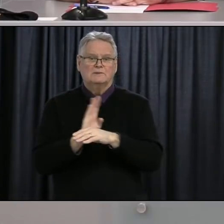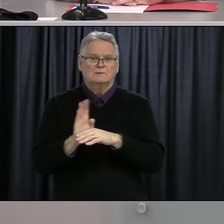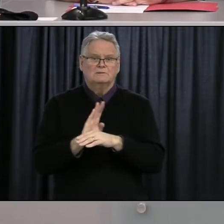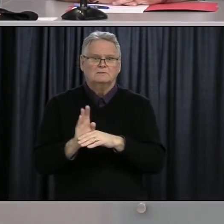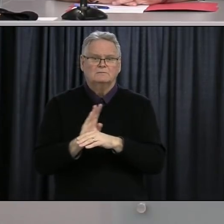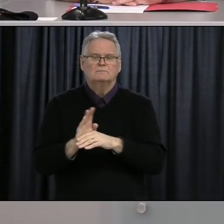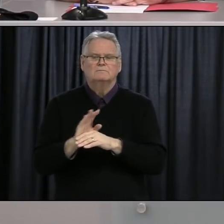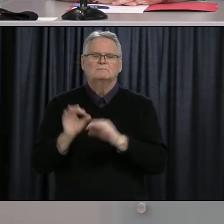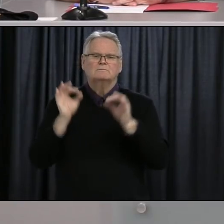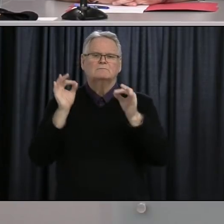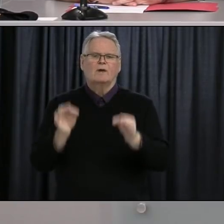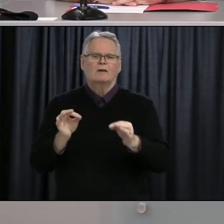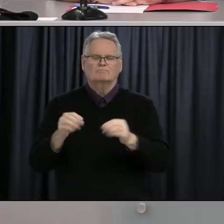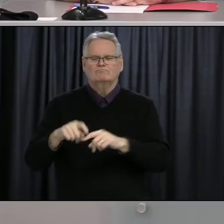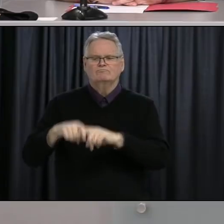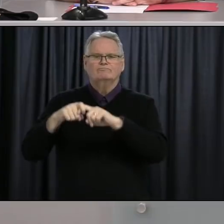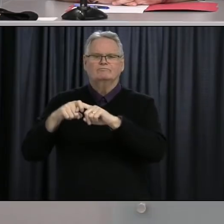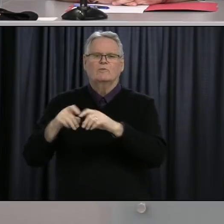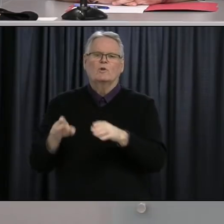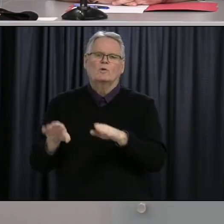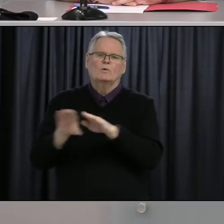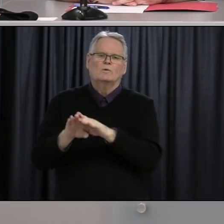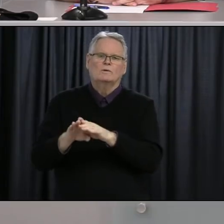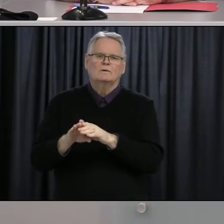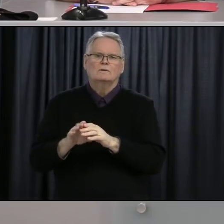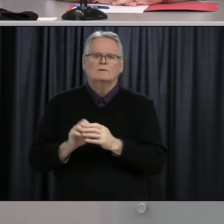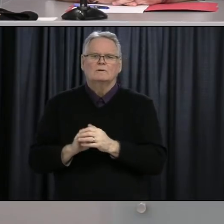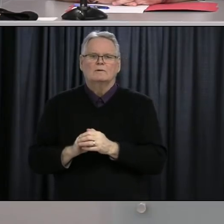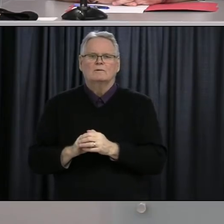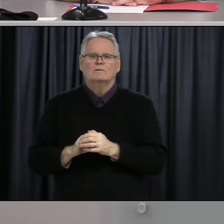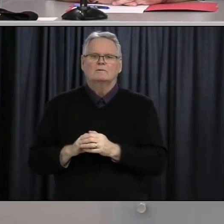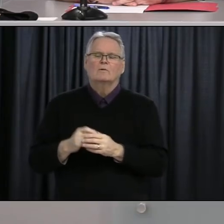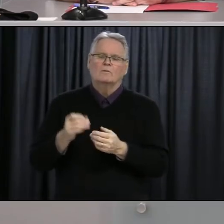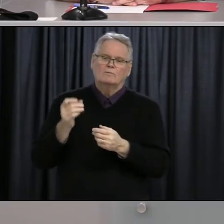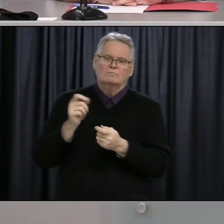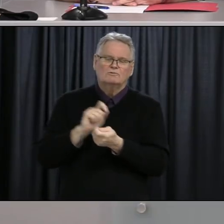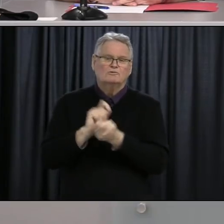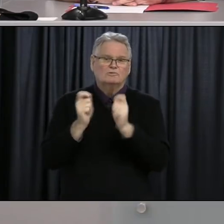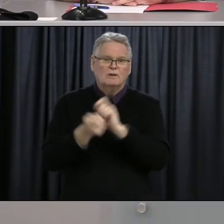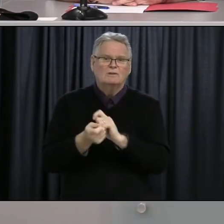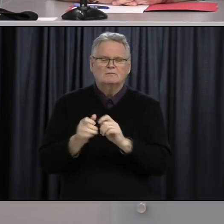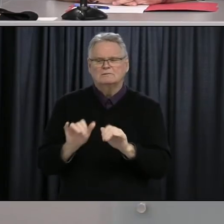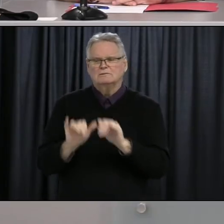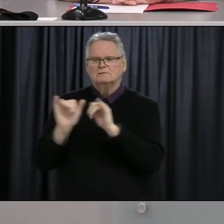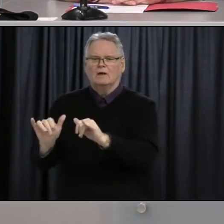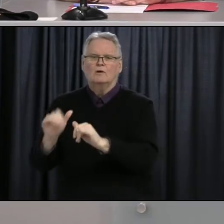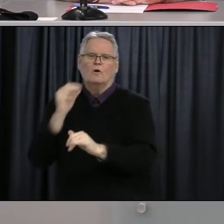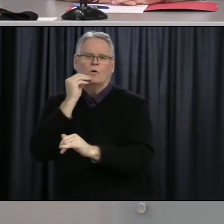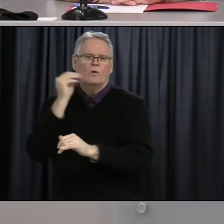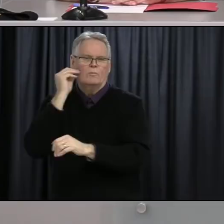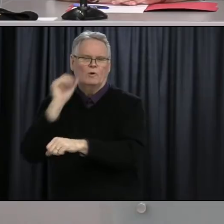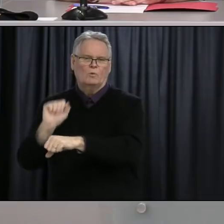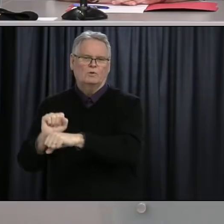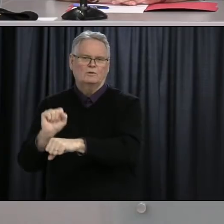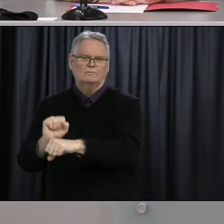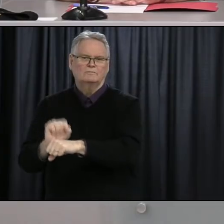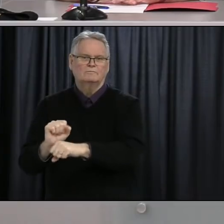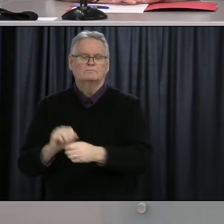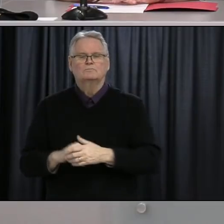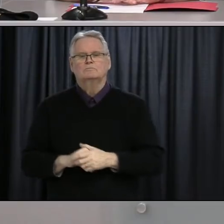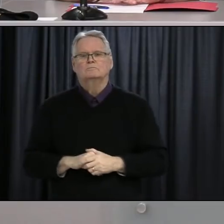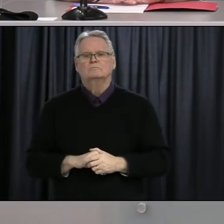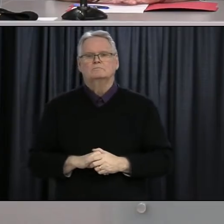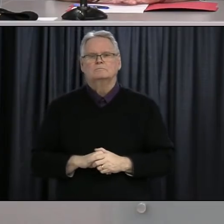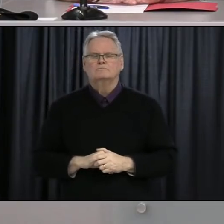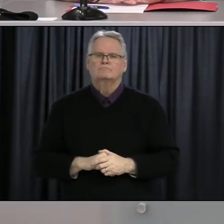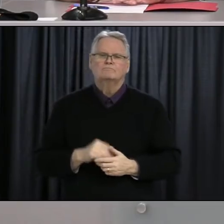of working. As you go through the contact tracing process and how large this is escalated, do you find